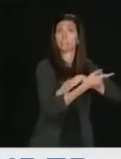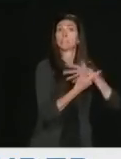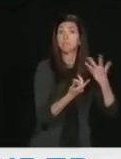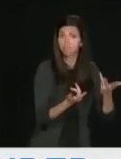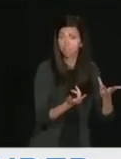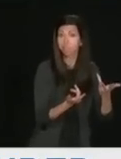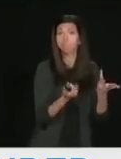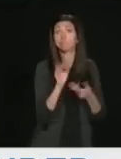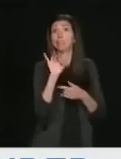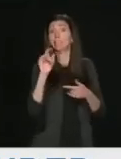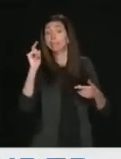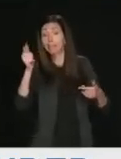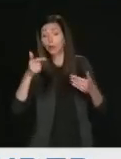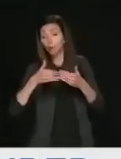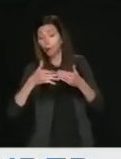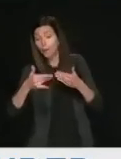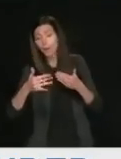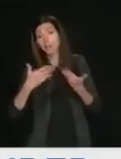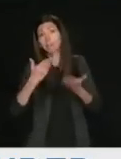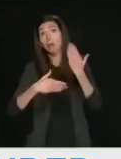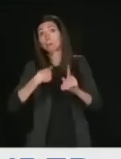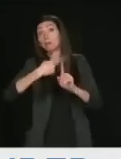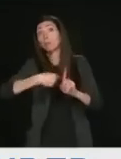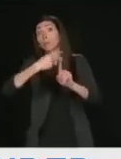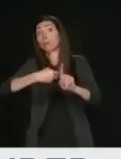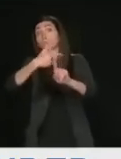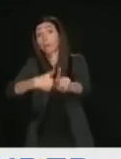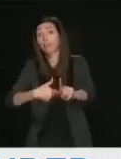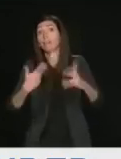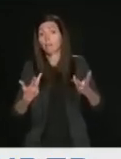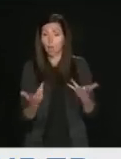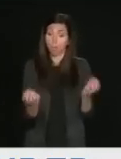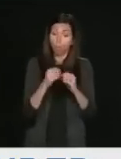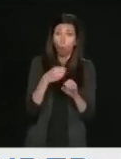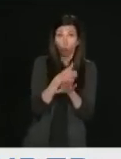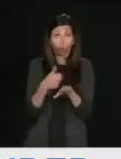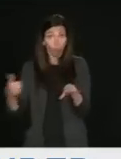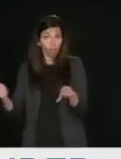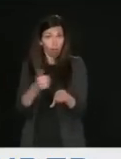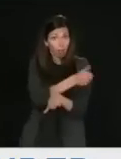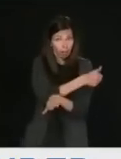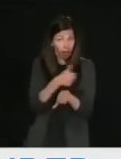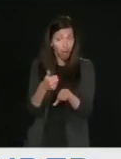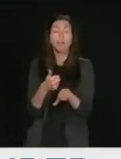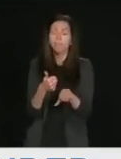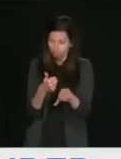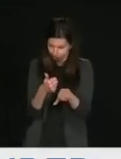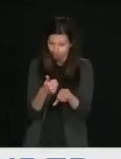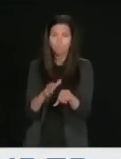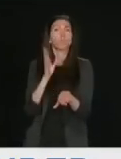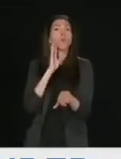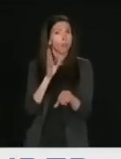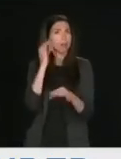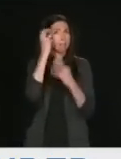up again in the coming months, I guess, we need to have strong measures in place, and we're looking at those closely.